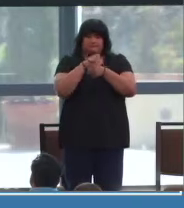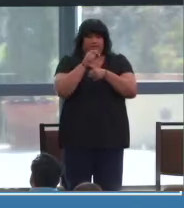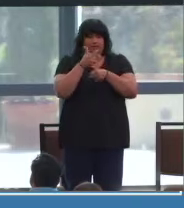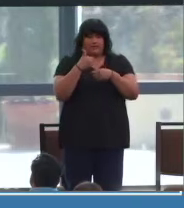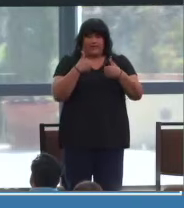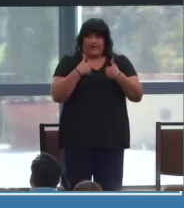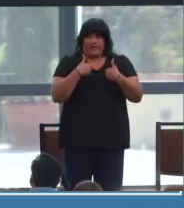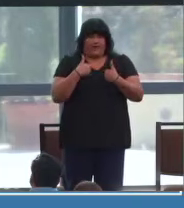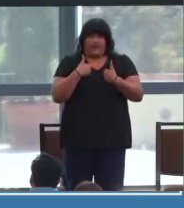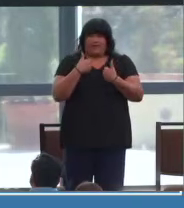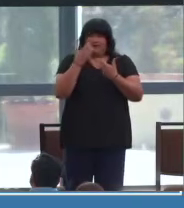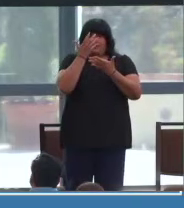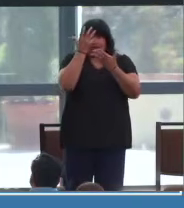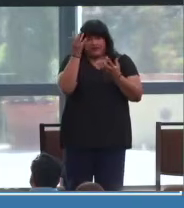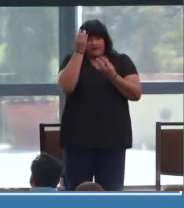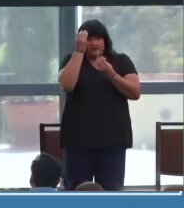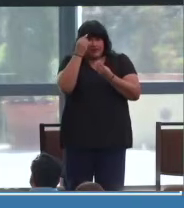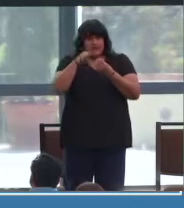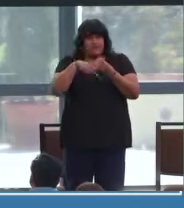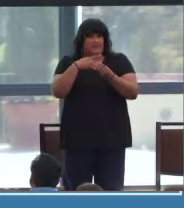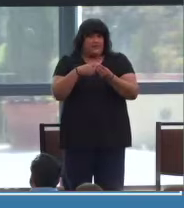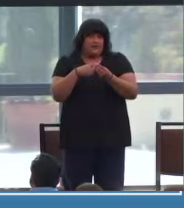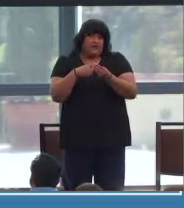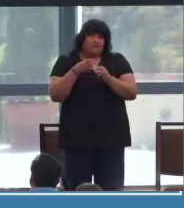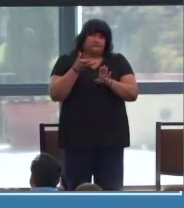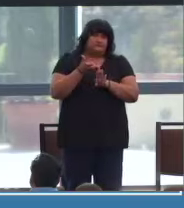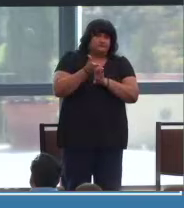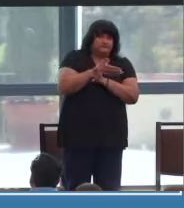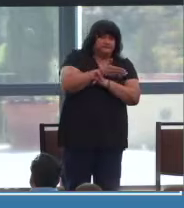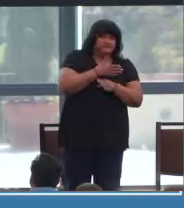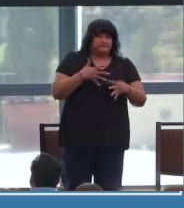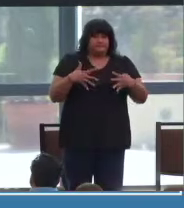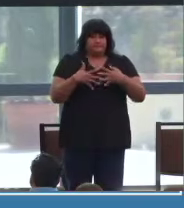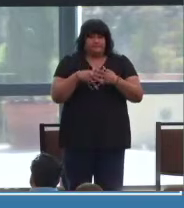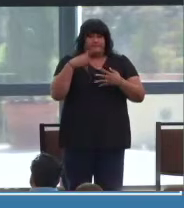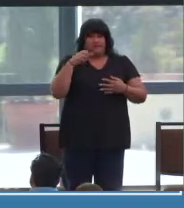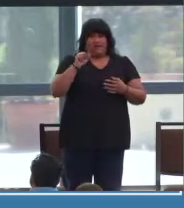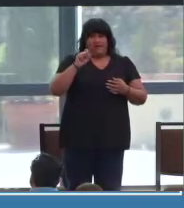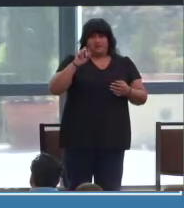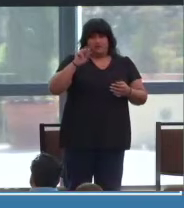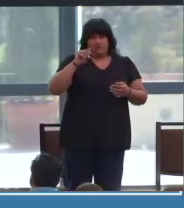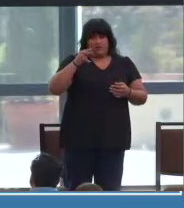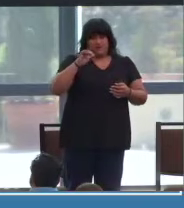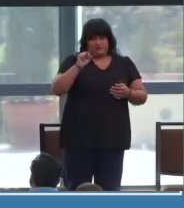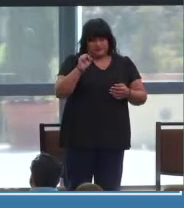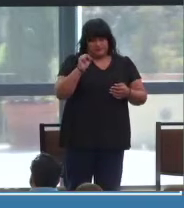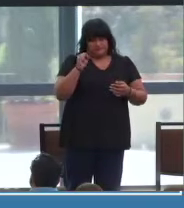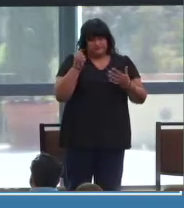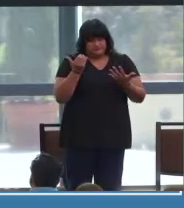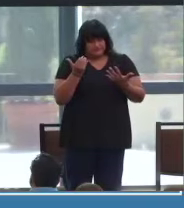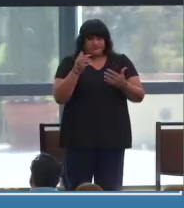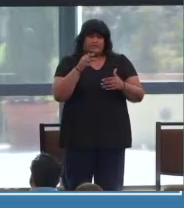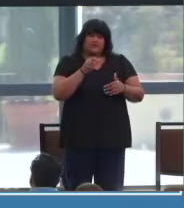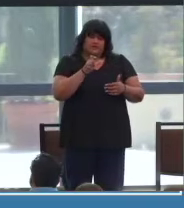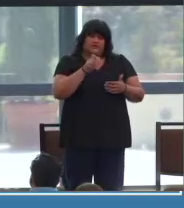premenopausal osteoporosis. So that's an area that I hope that we can get data. I mean, even better if we can get it in lupus patients specifically,